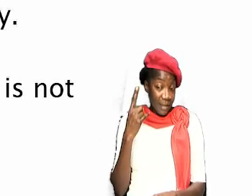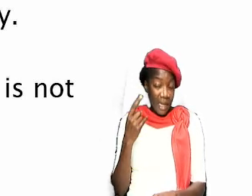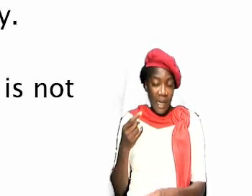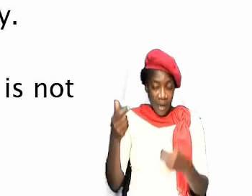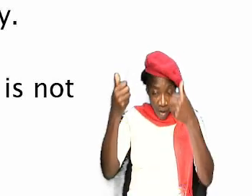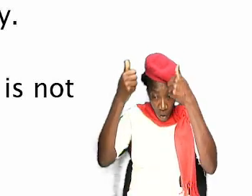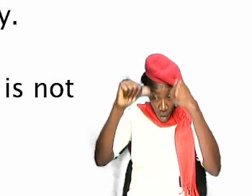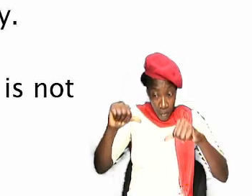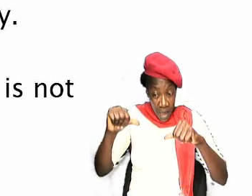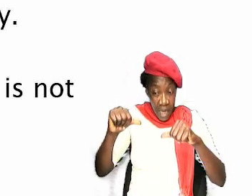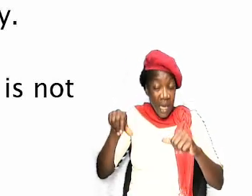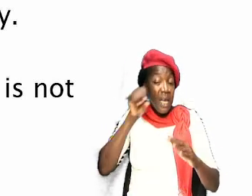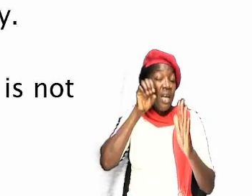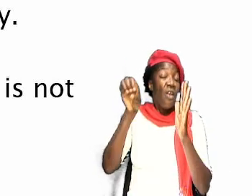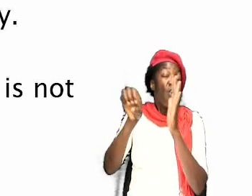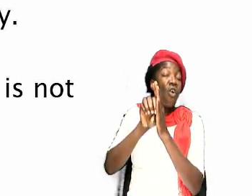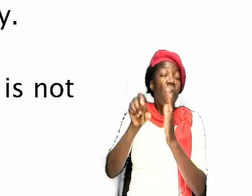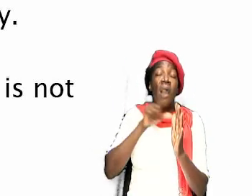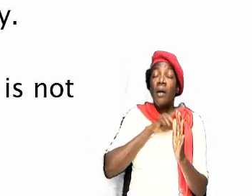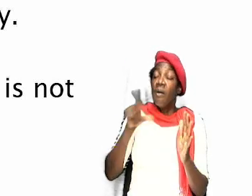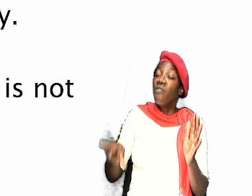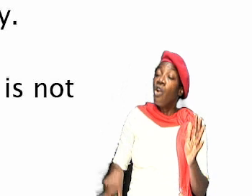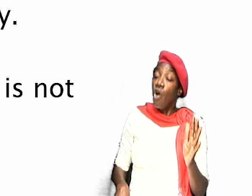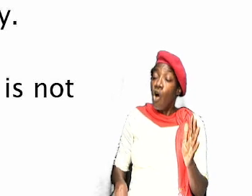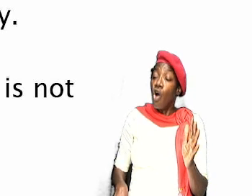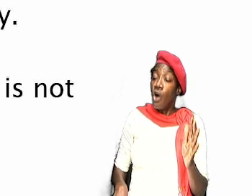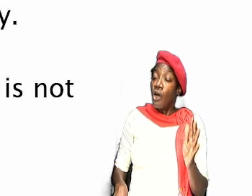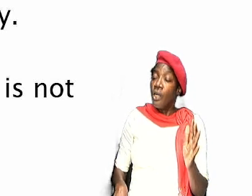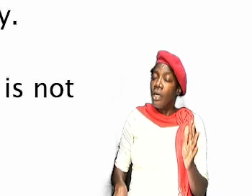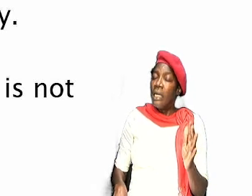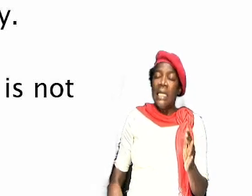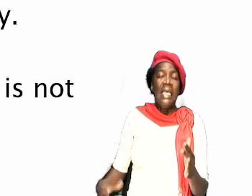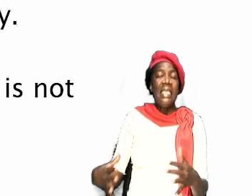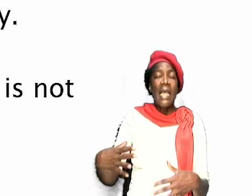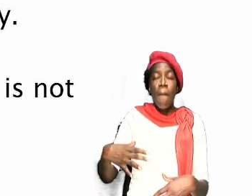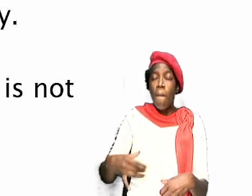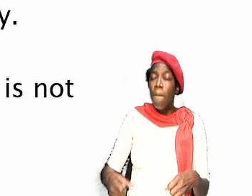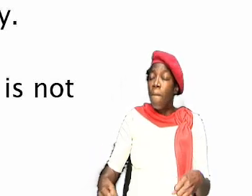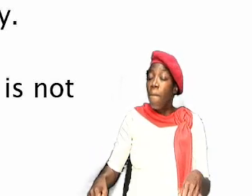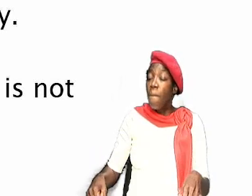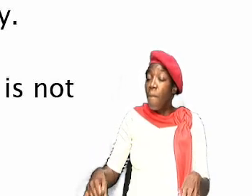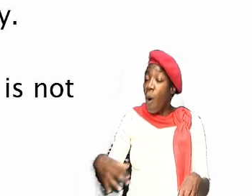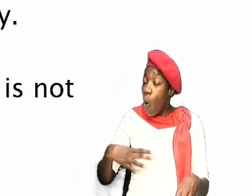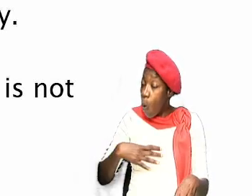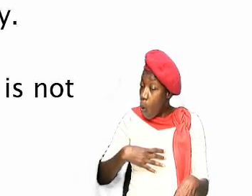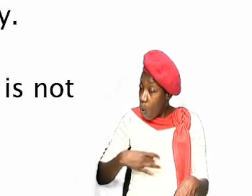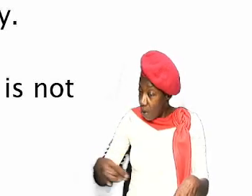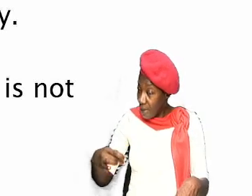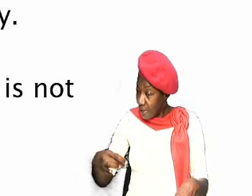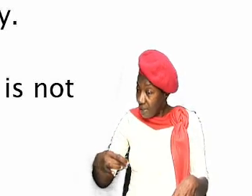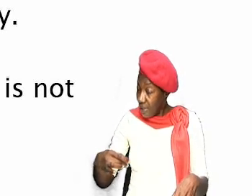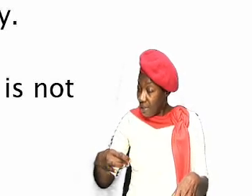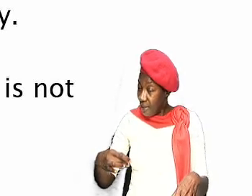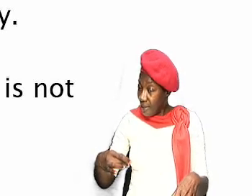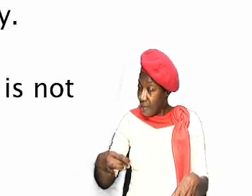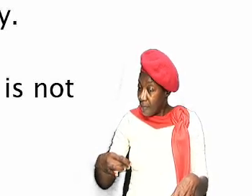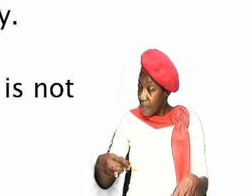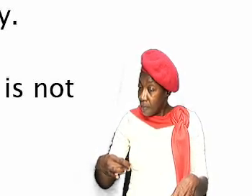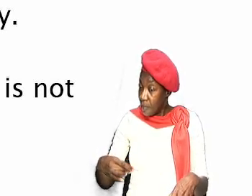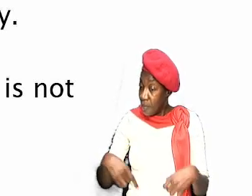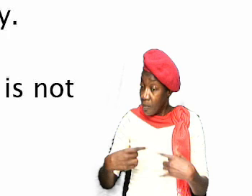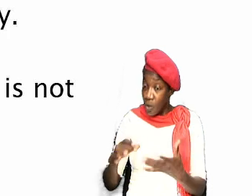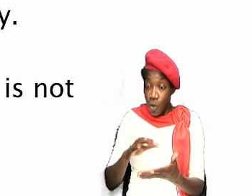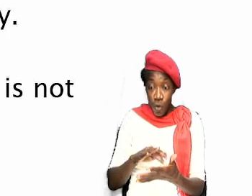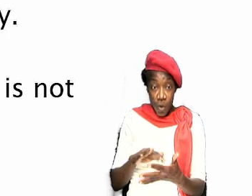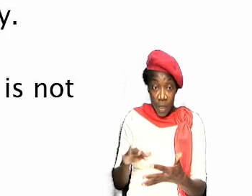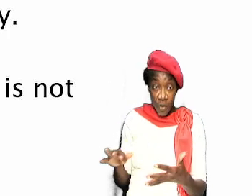of the Lord, to the word of the Lord, is extremely important. And when we look at the rest of the scripture, we recognize that punishment